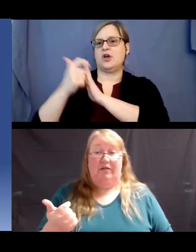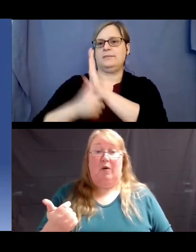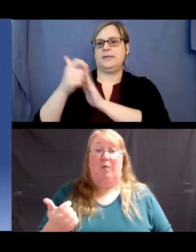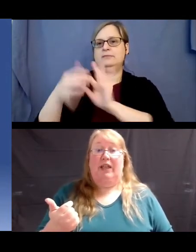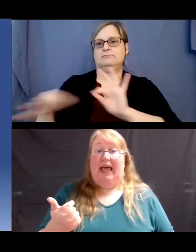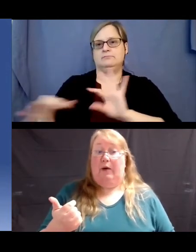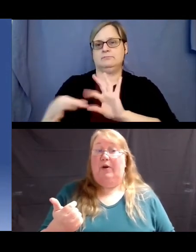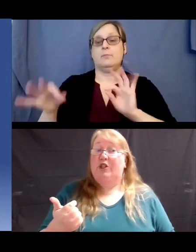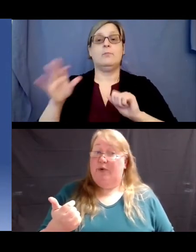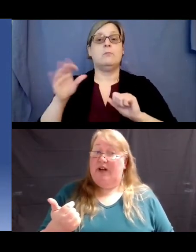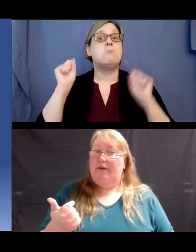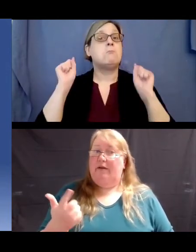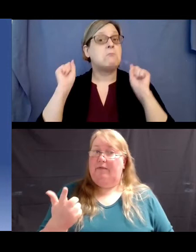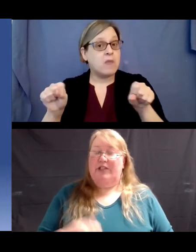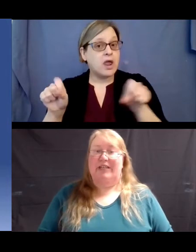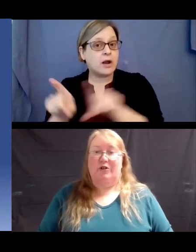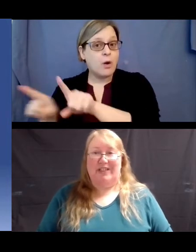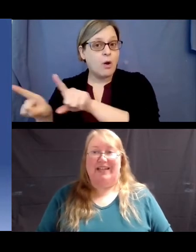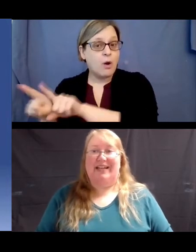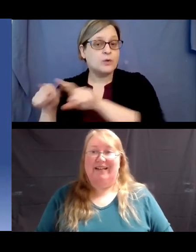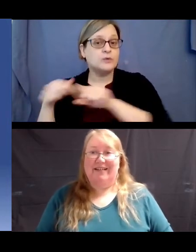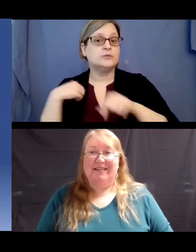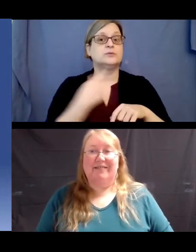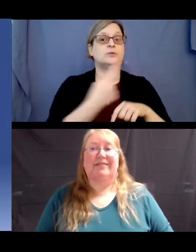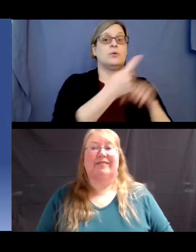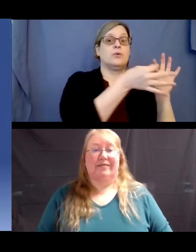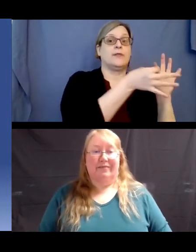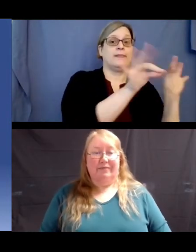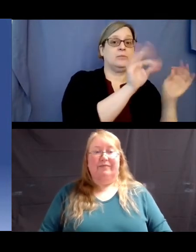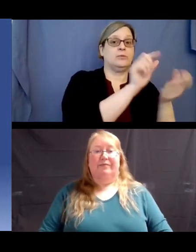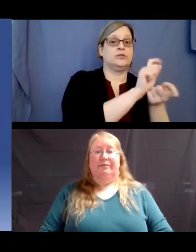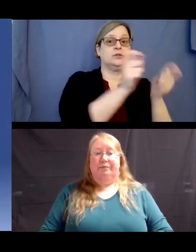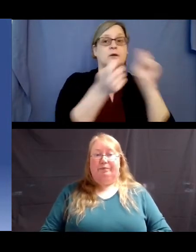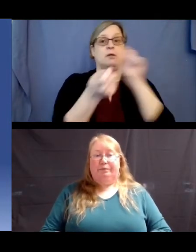translation from one language to another, which is interesting.